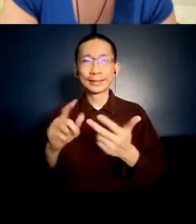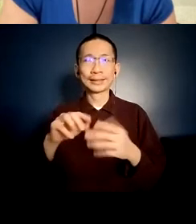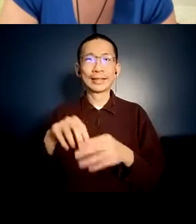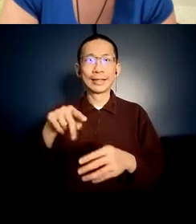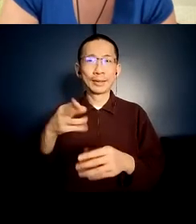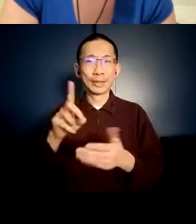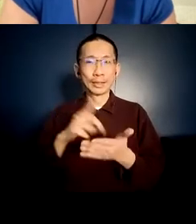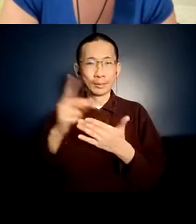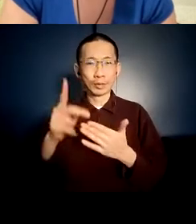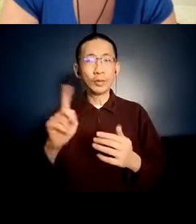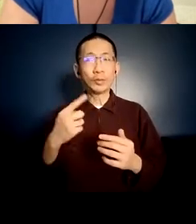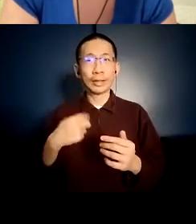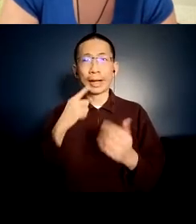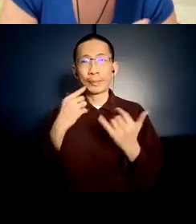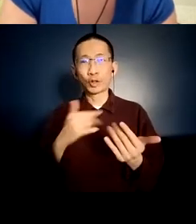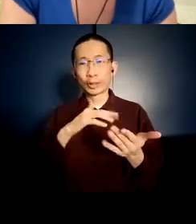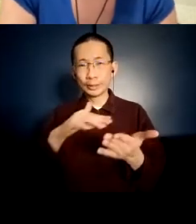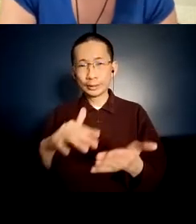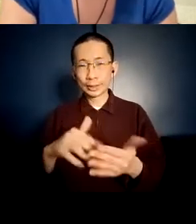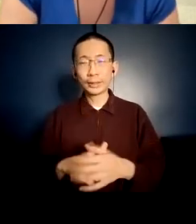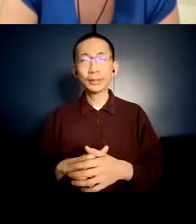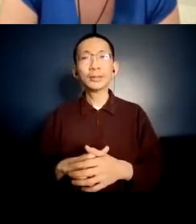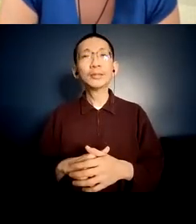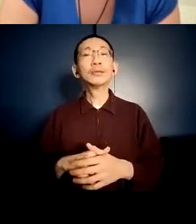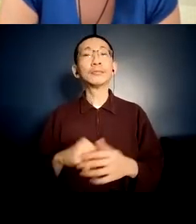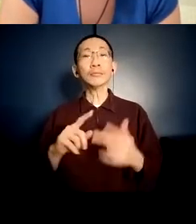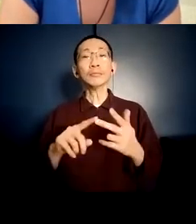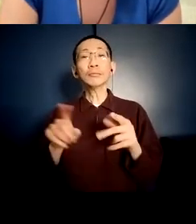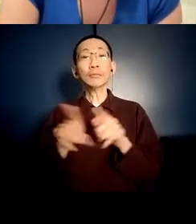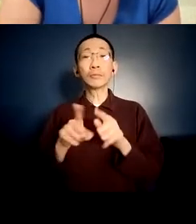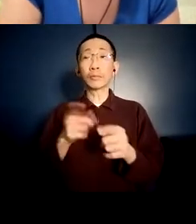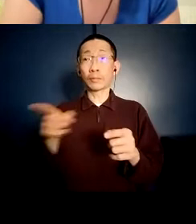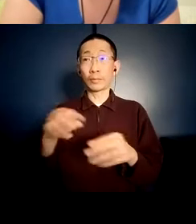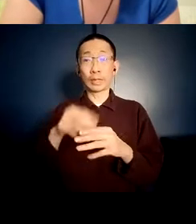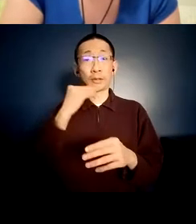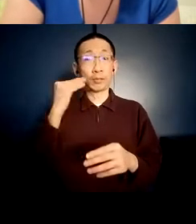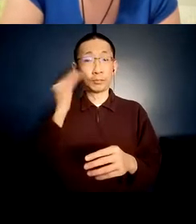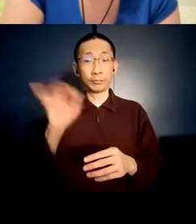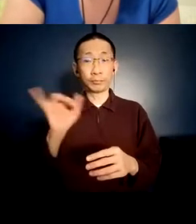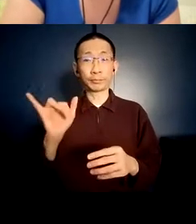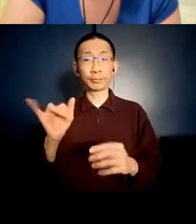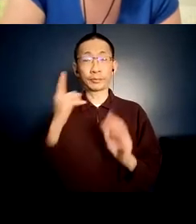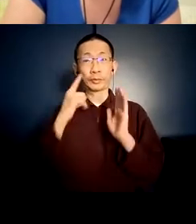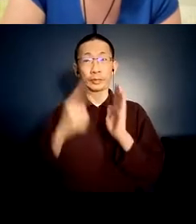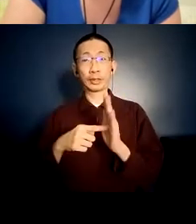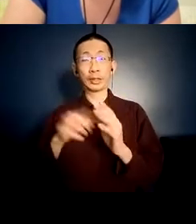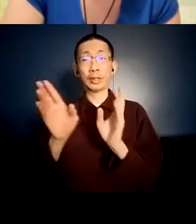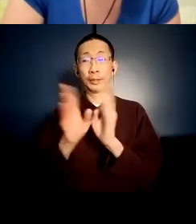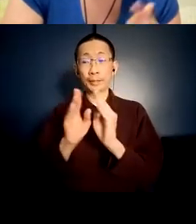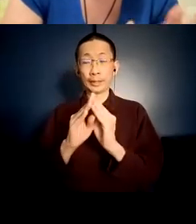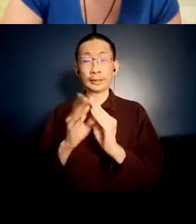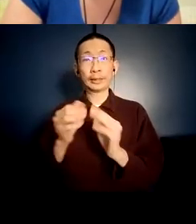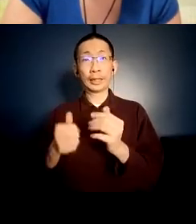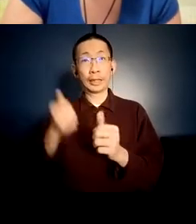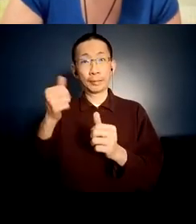program where I'm currently studying, and even at home. So for meetings and for classes,